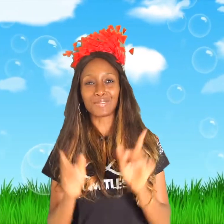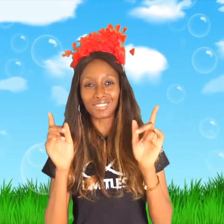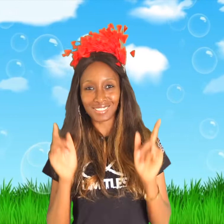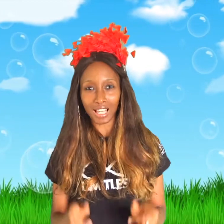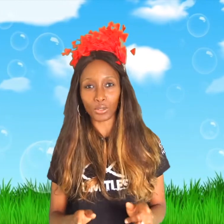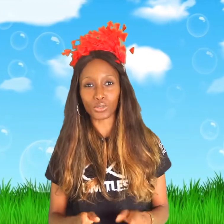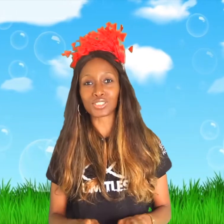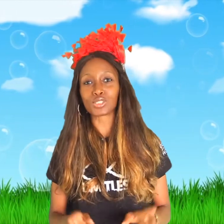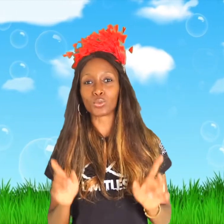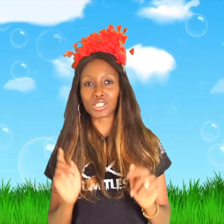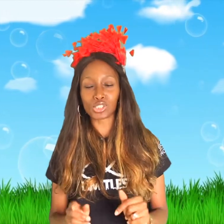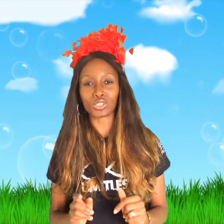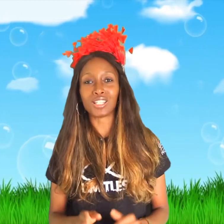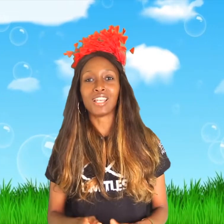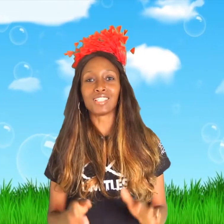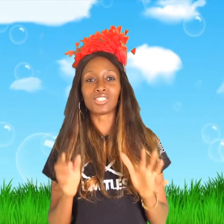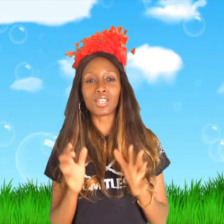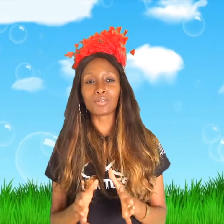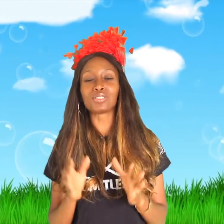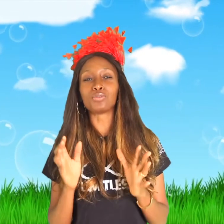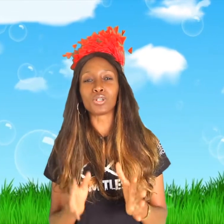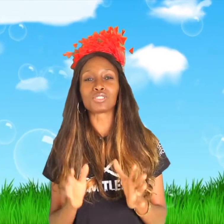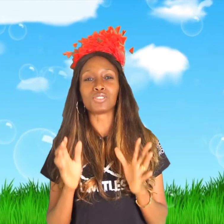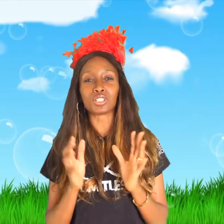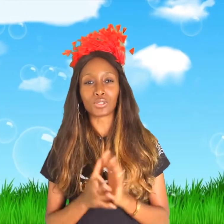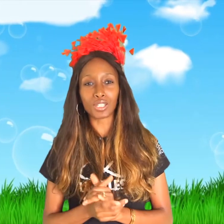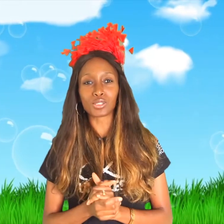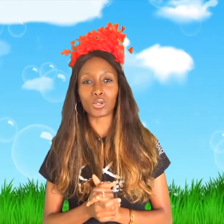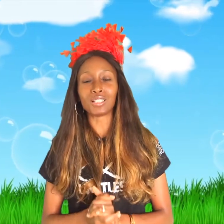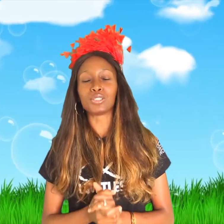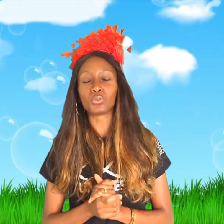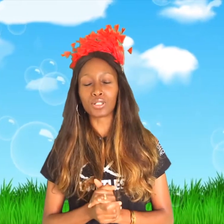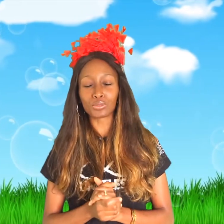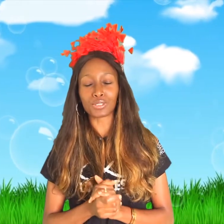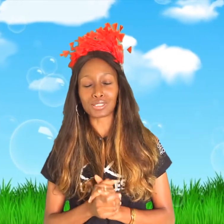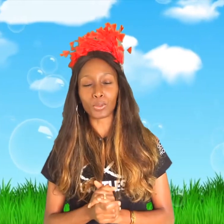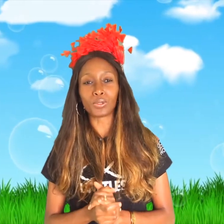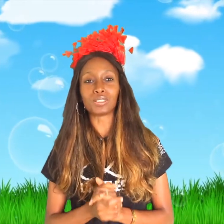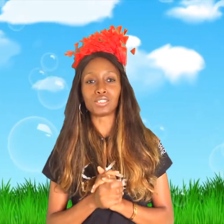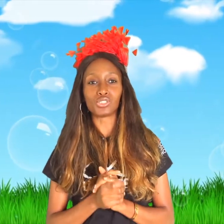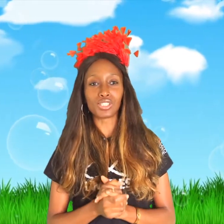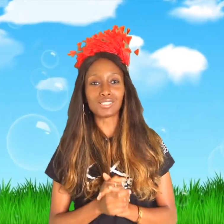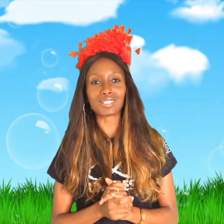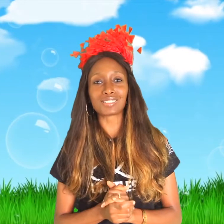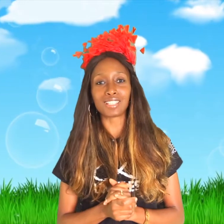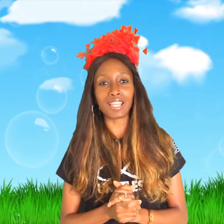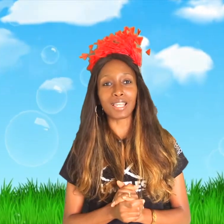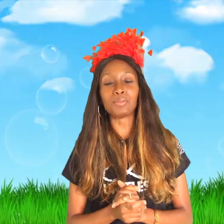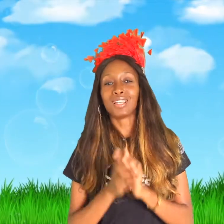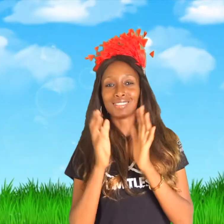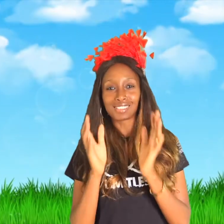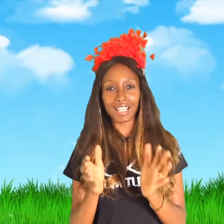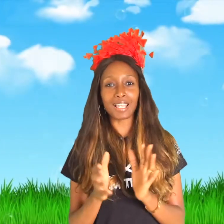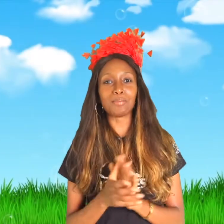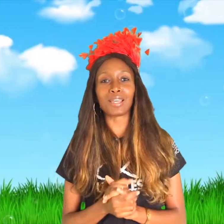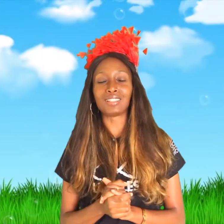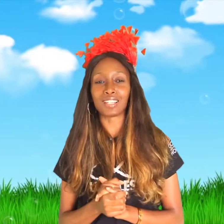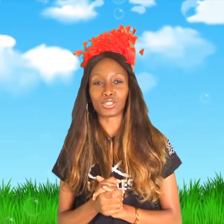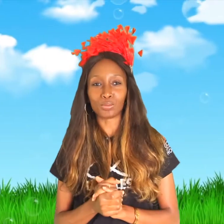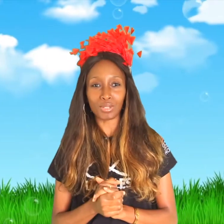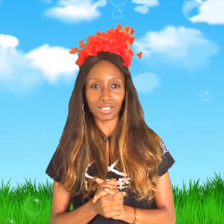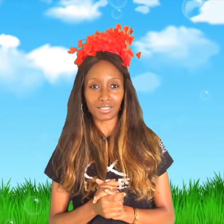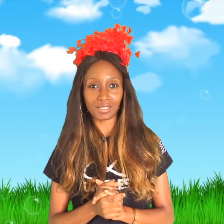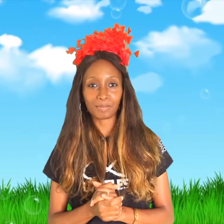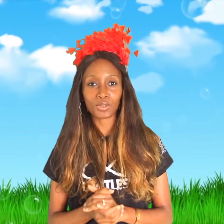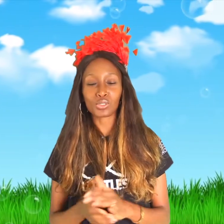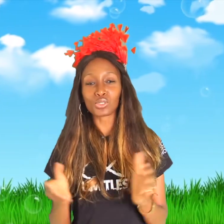Jesus. Even now, your situation is hearing the voice of the Creator and it will respond in Jesus' name. Say amen